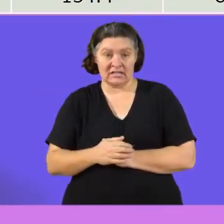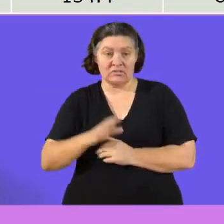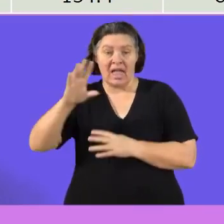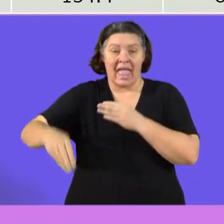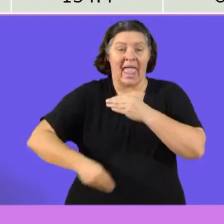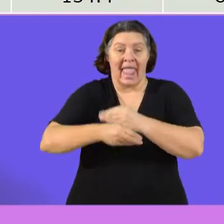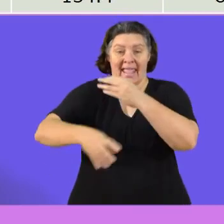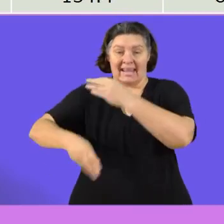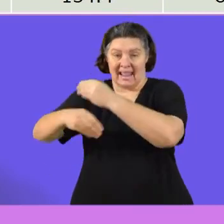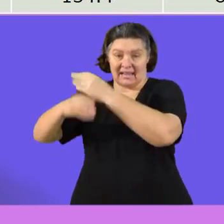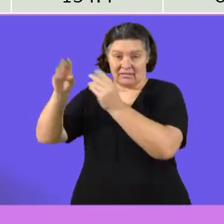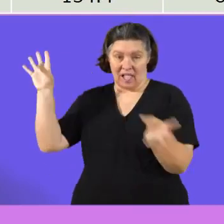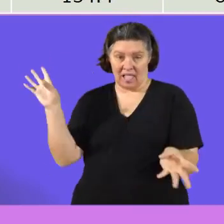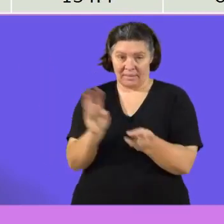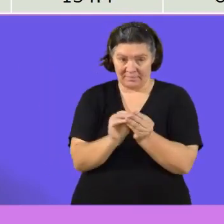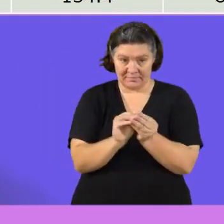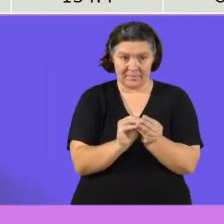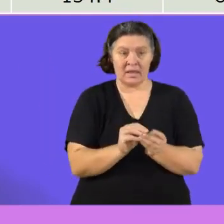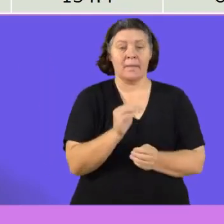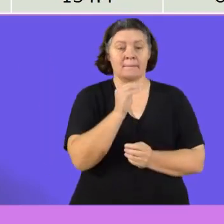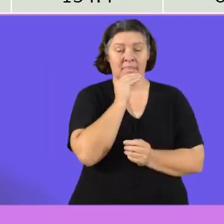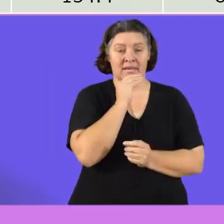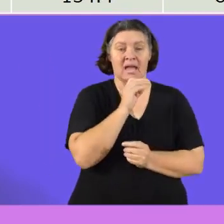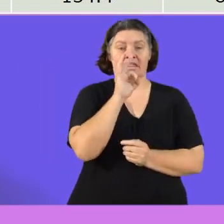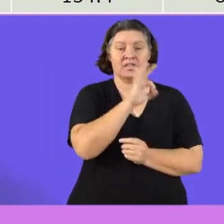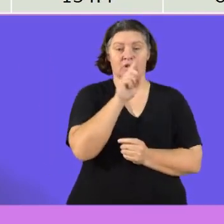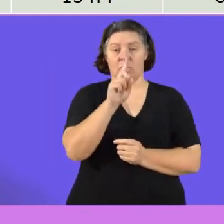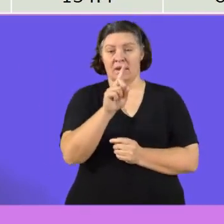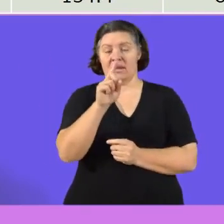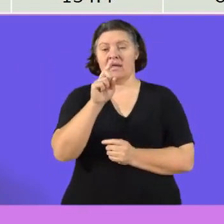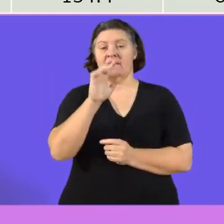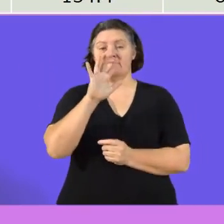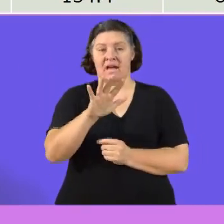13,685 Rand. So let's add all of these amounts together. So it's